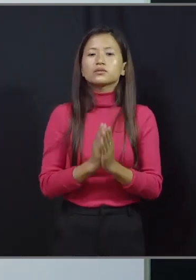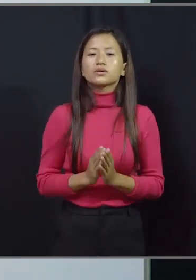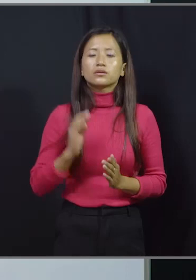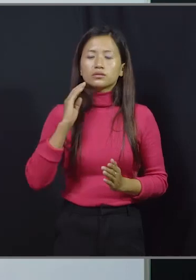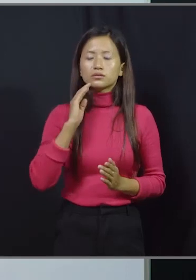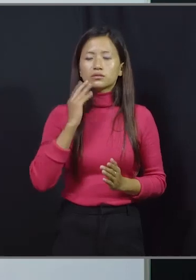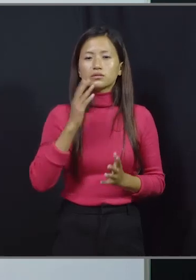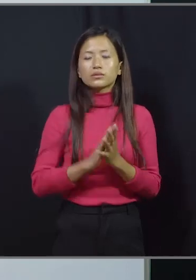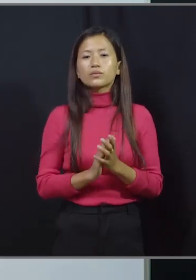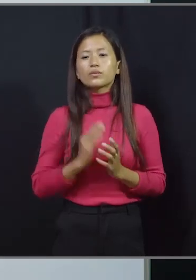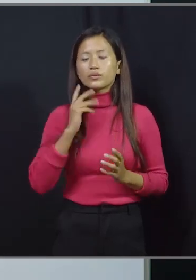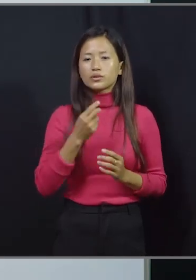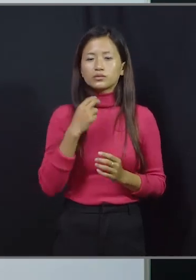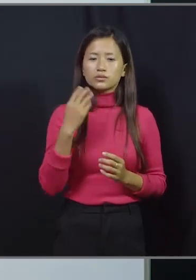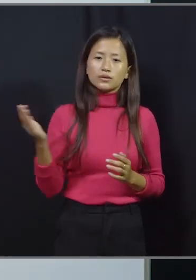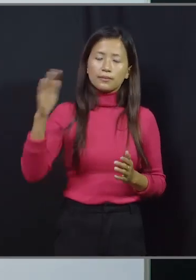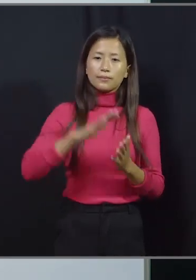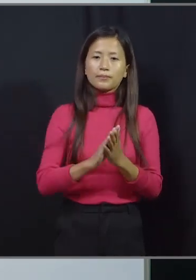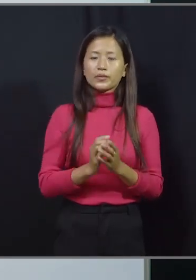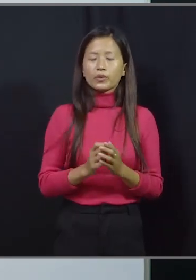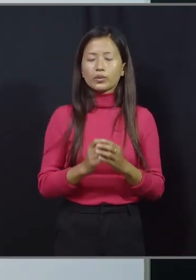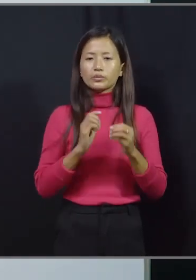when you come back for the next tutor, you will be well